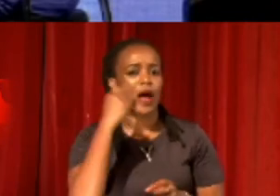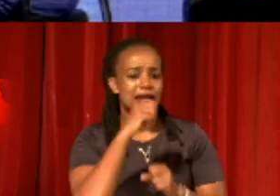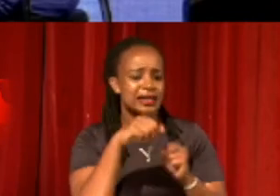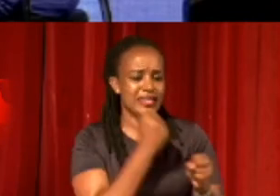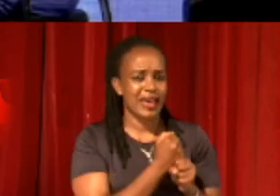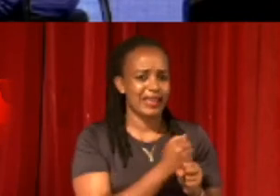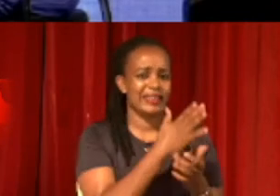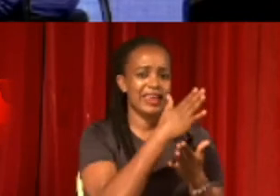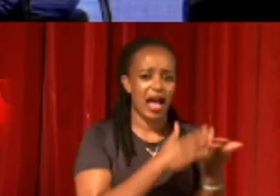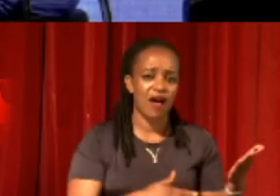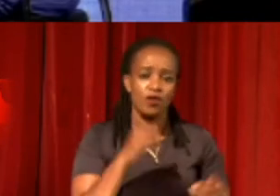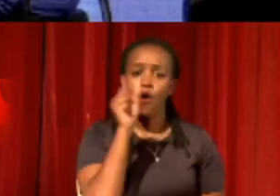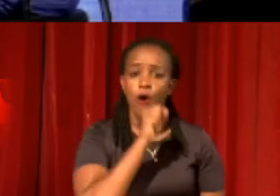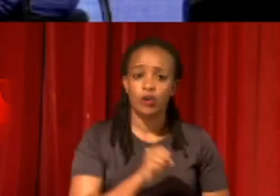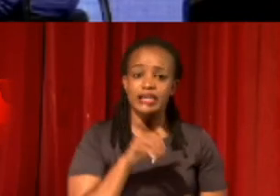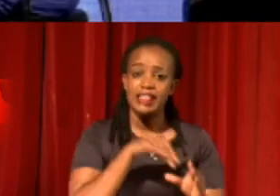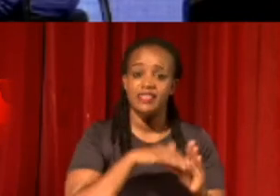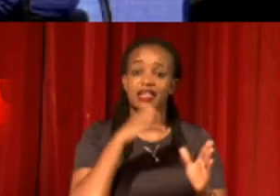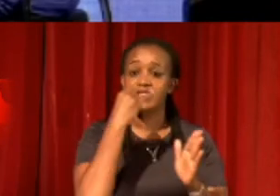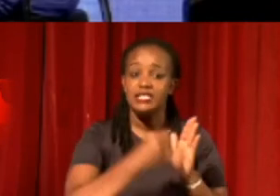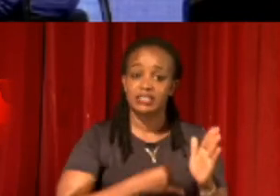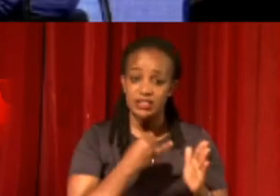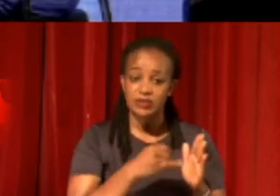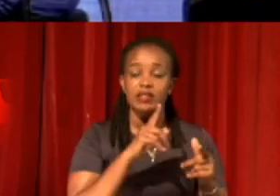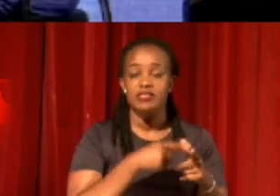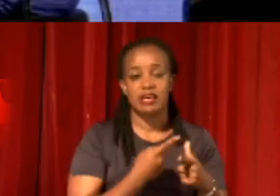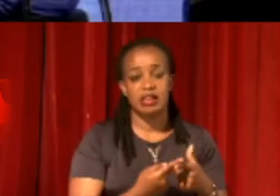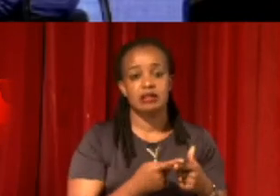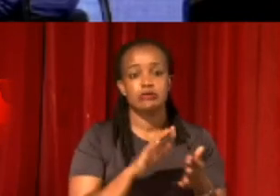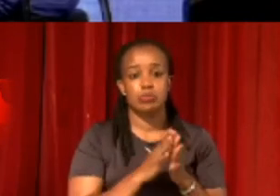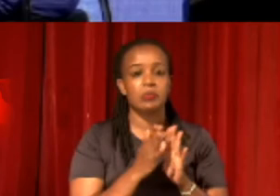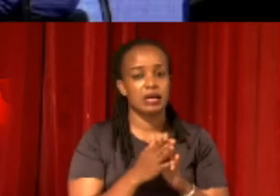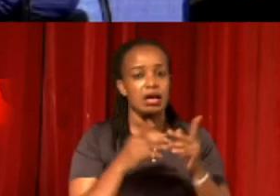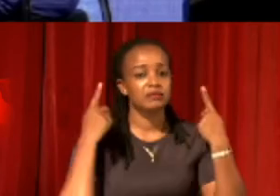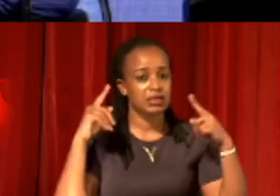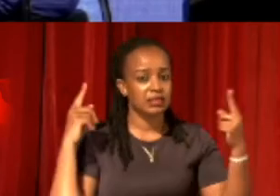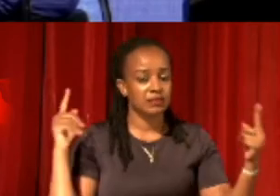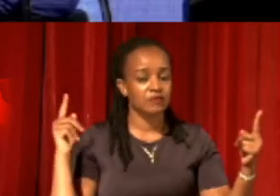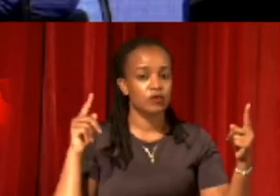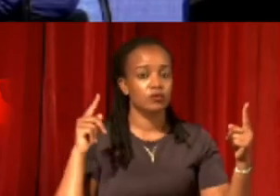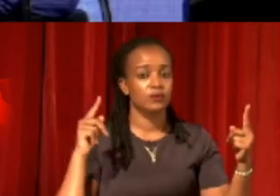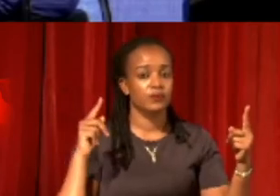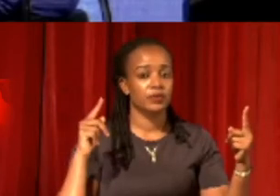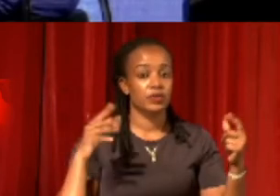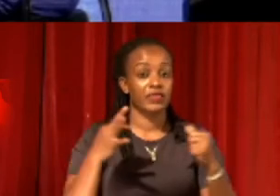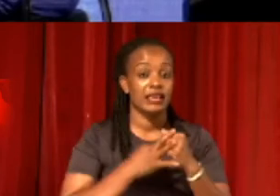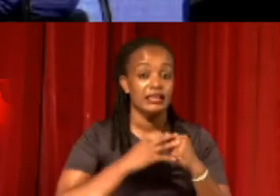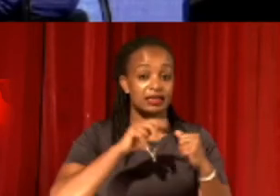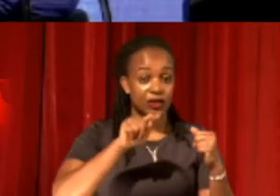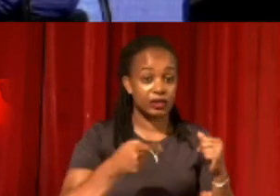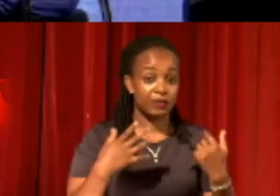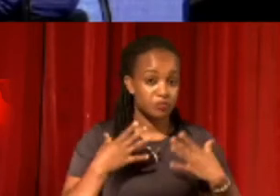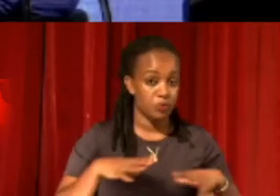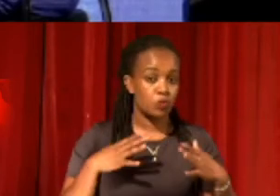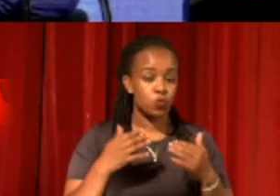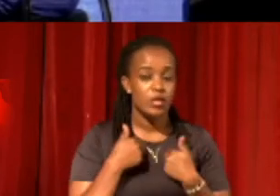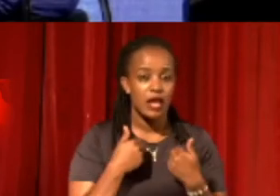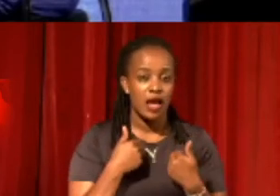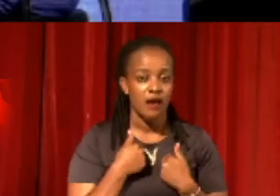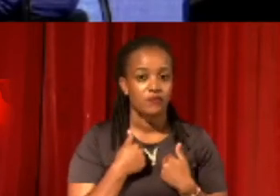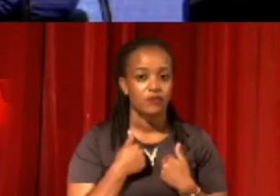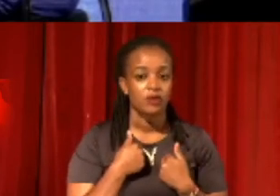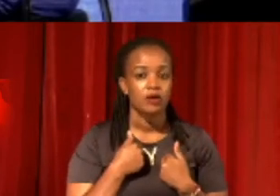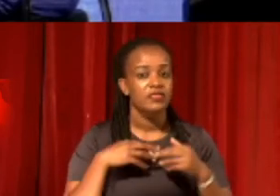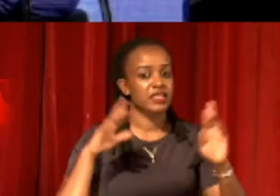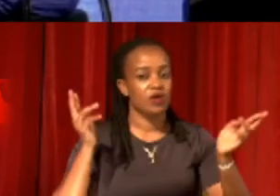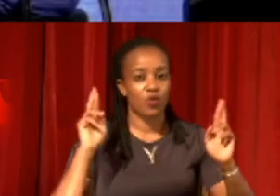a year and a half old, in the industry, yeah. then they qualify. Yes, to be they cushioned. Qualify. Okay. So, for example, the 8,000 that we have in our portal already, yeah. Already qualify